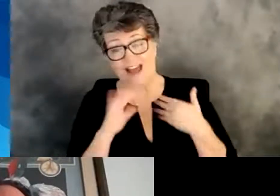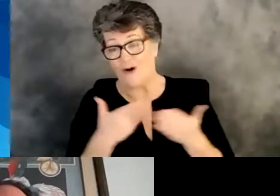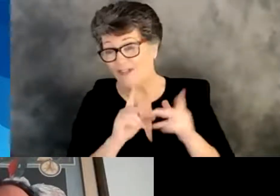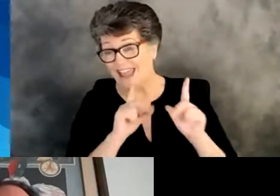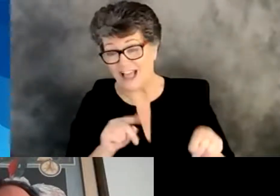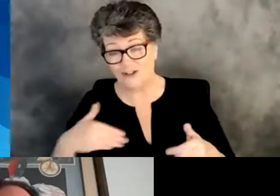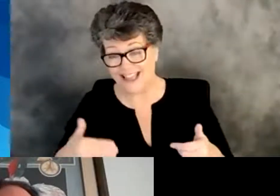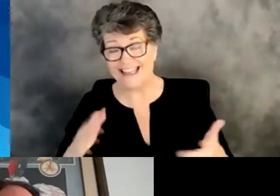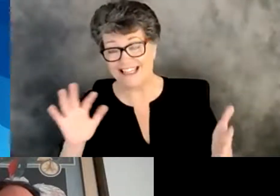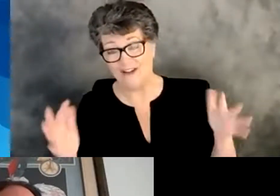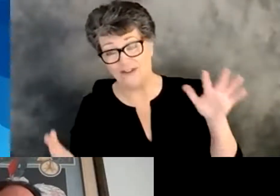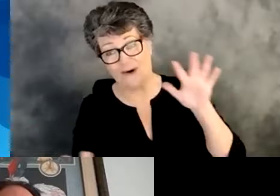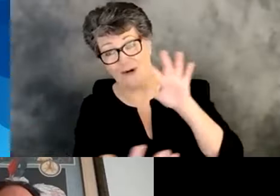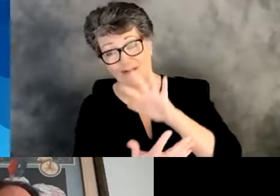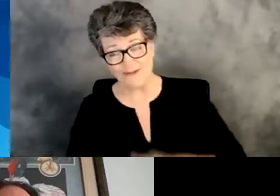going to evolve